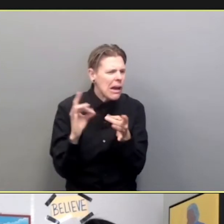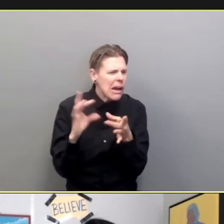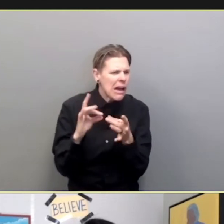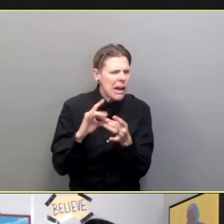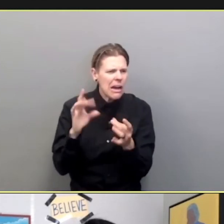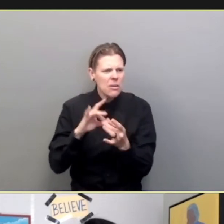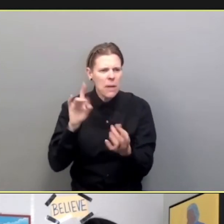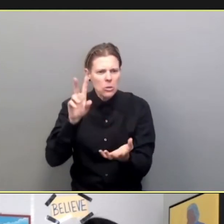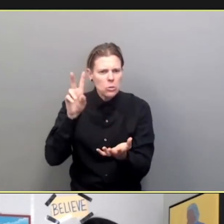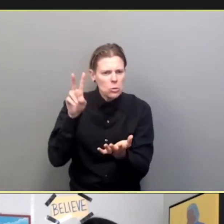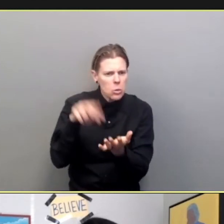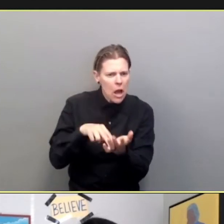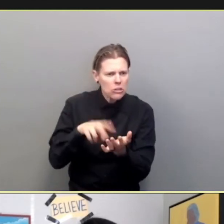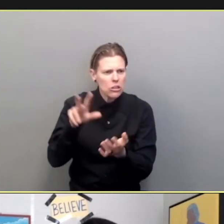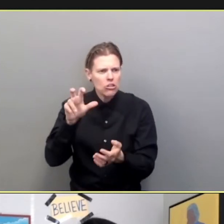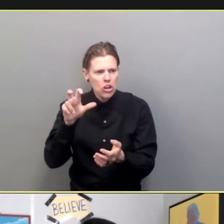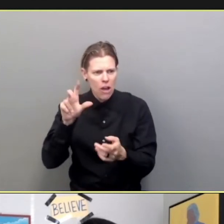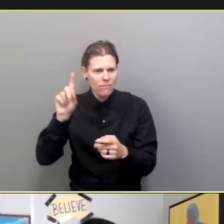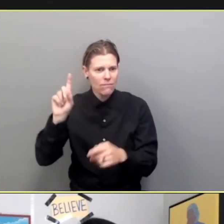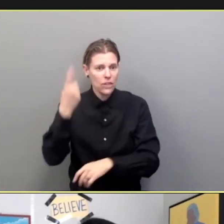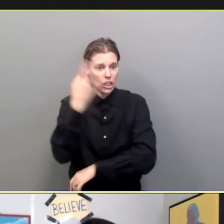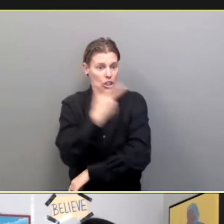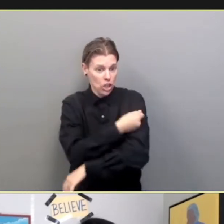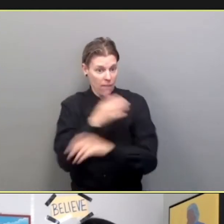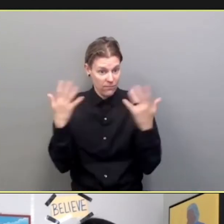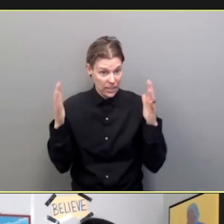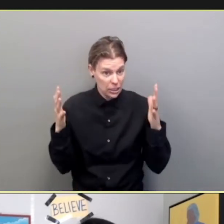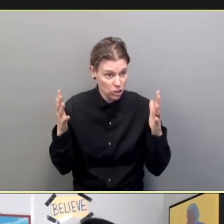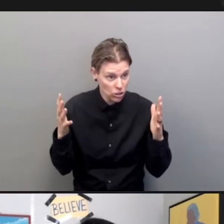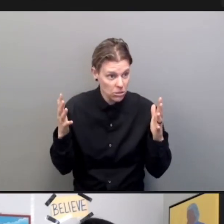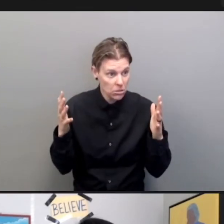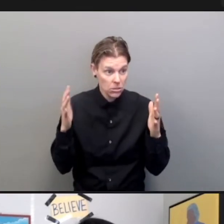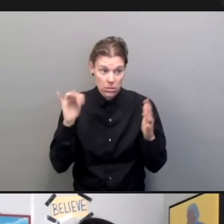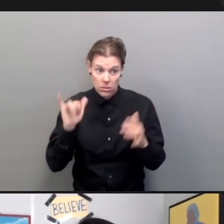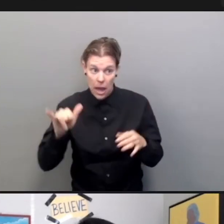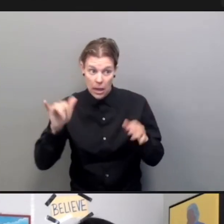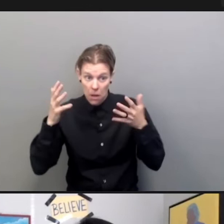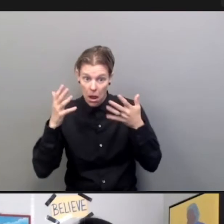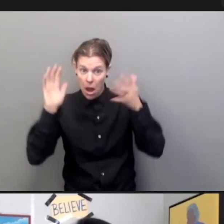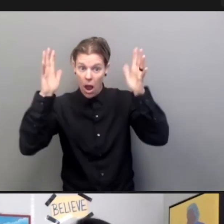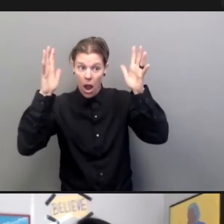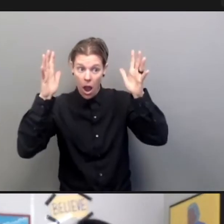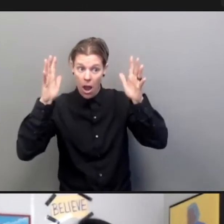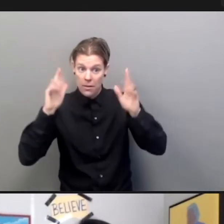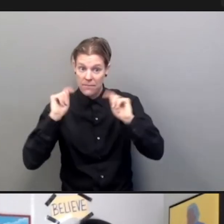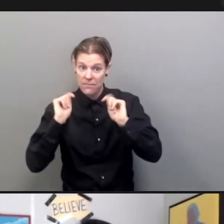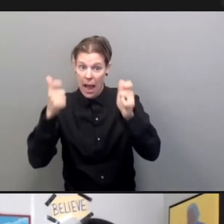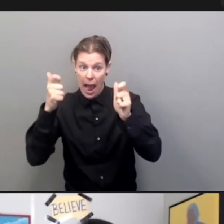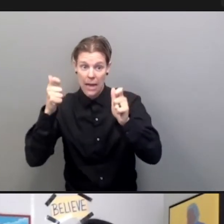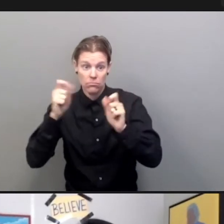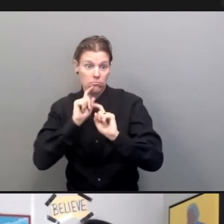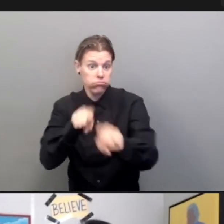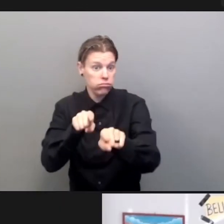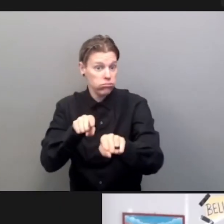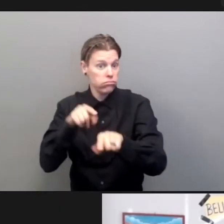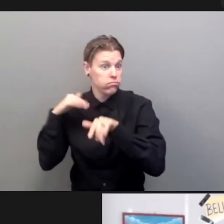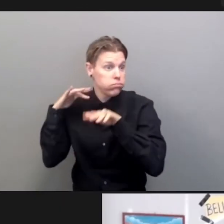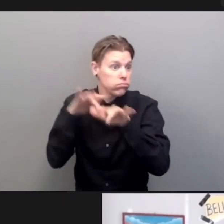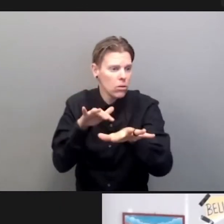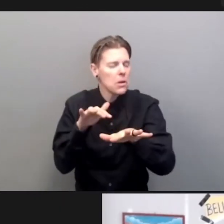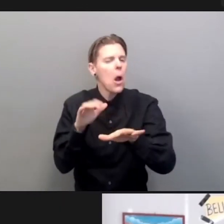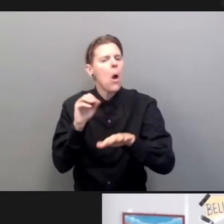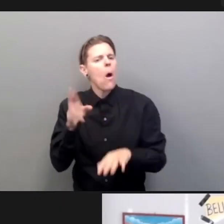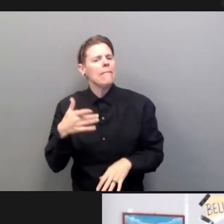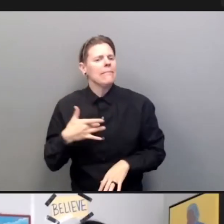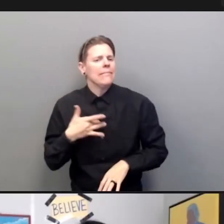you think that is a good response to that age group opening up eligibility.